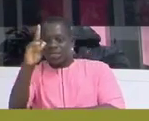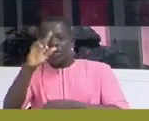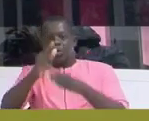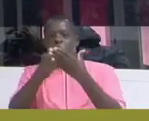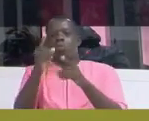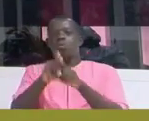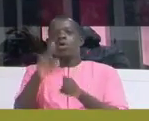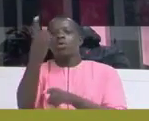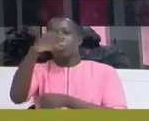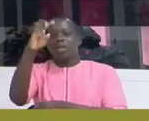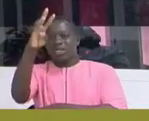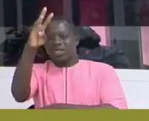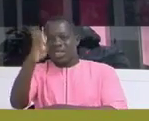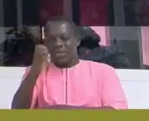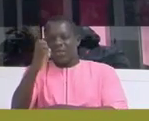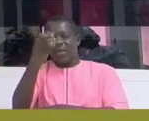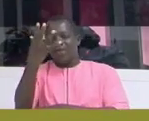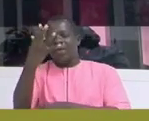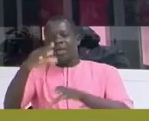or